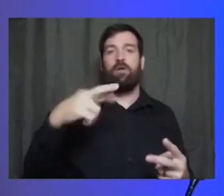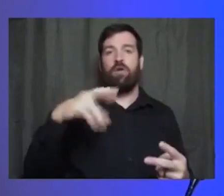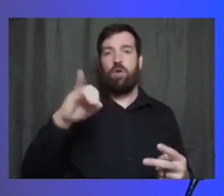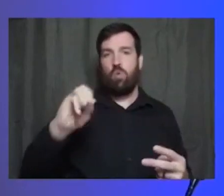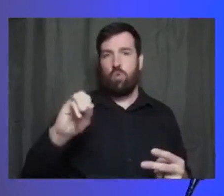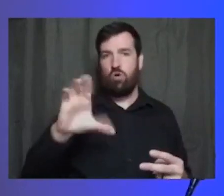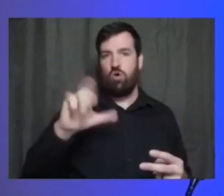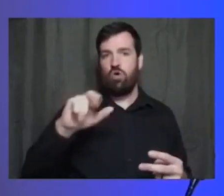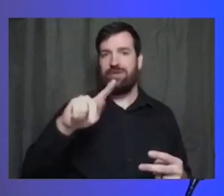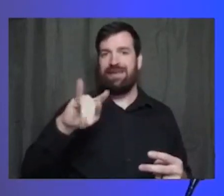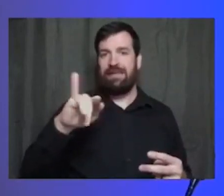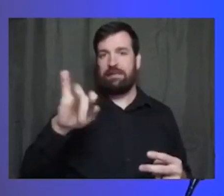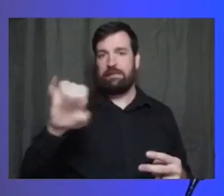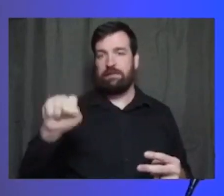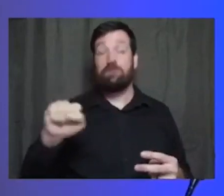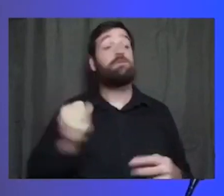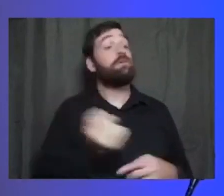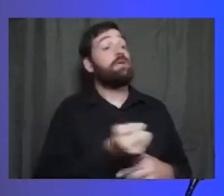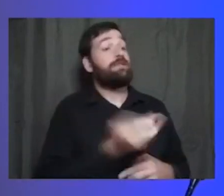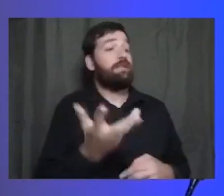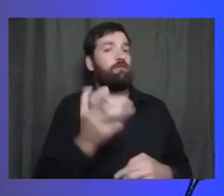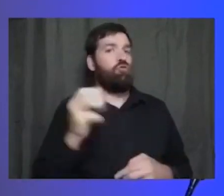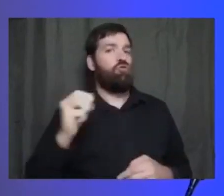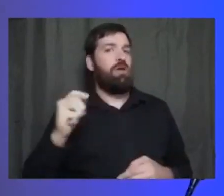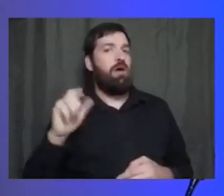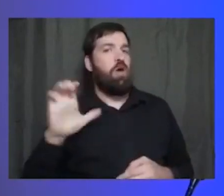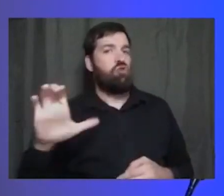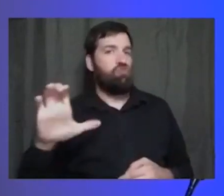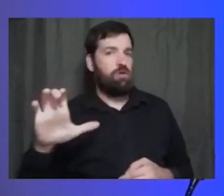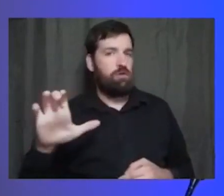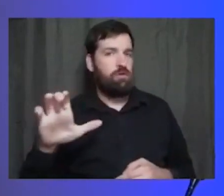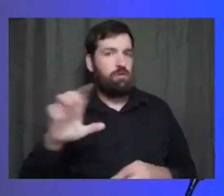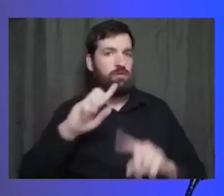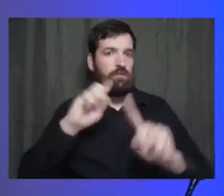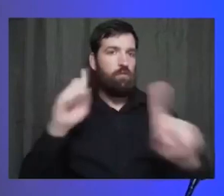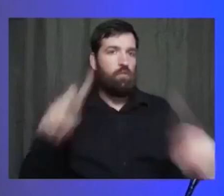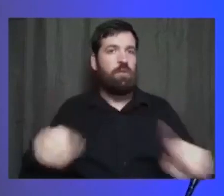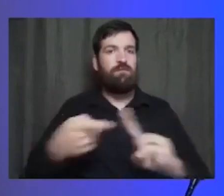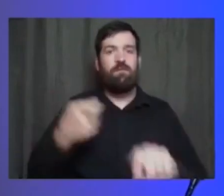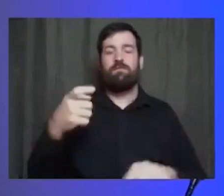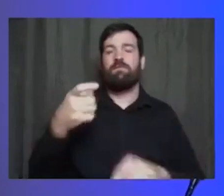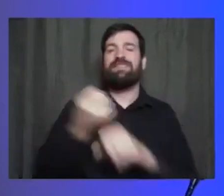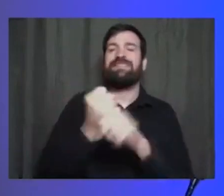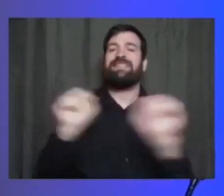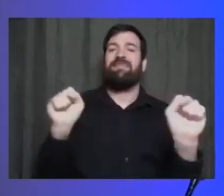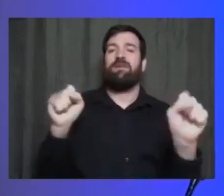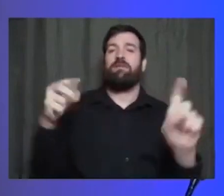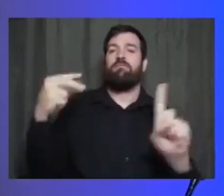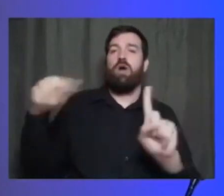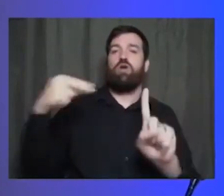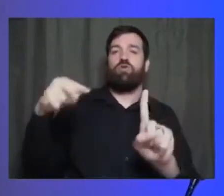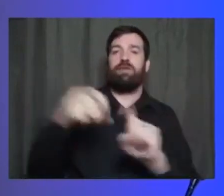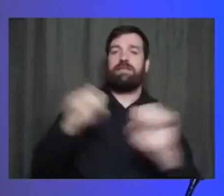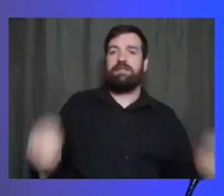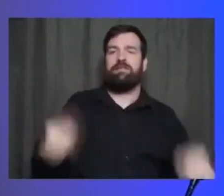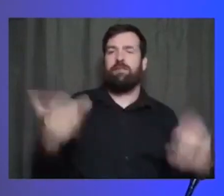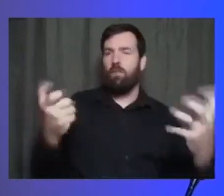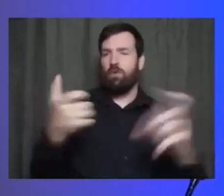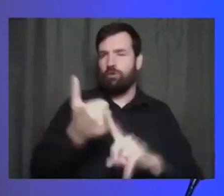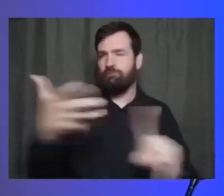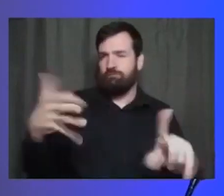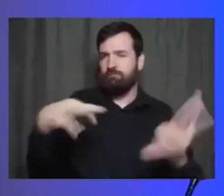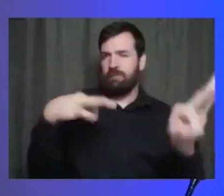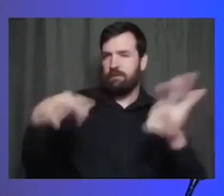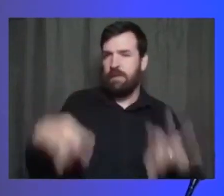that have come across through the vaccine safety monitoring system. I want to just take a moment to explain that a little bit. That we have